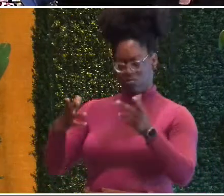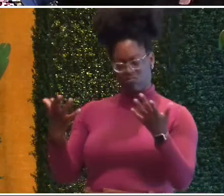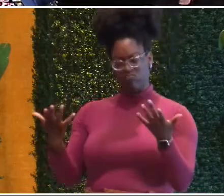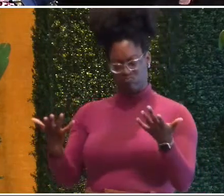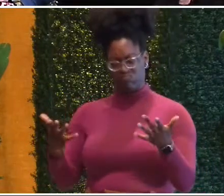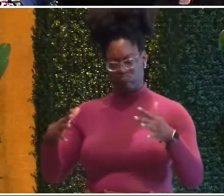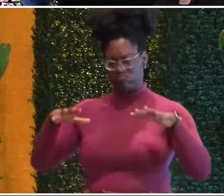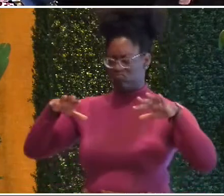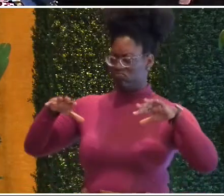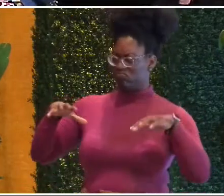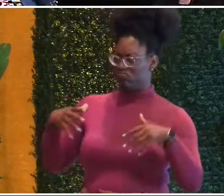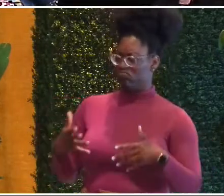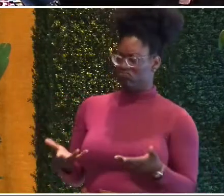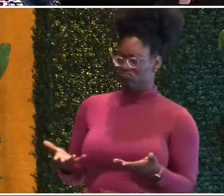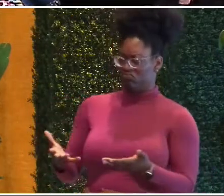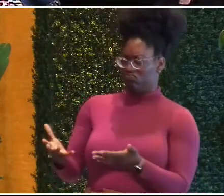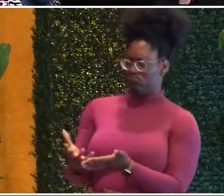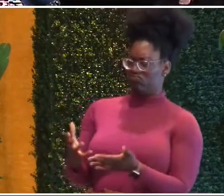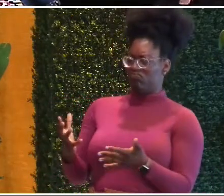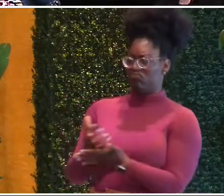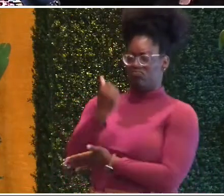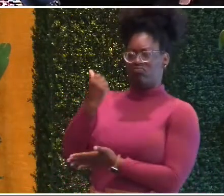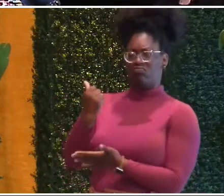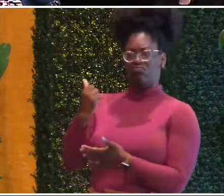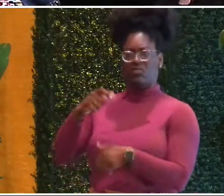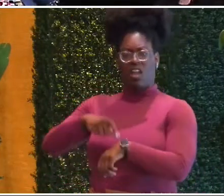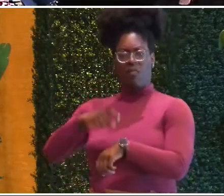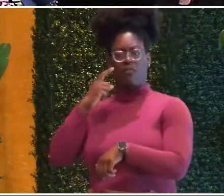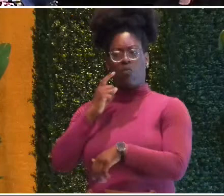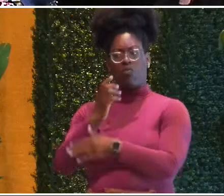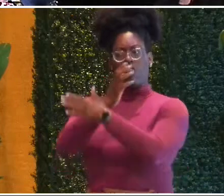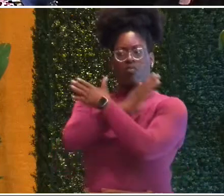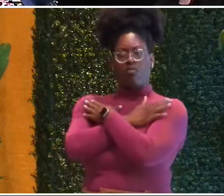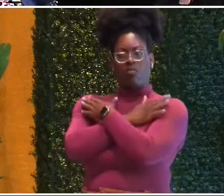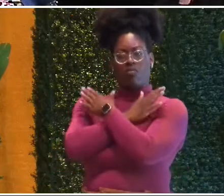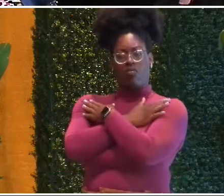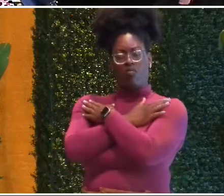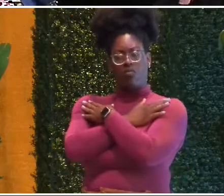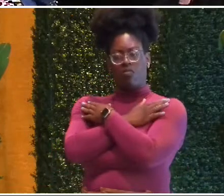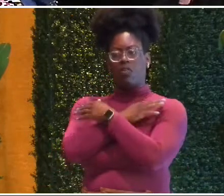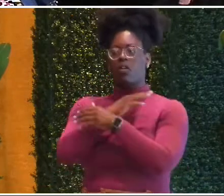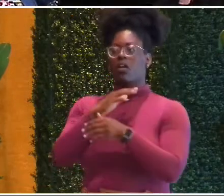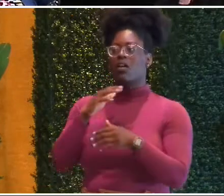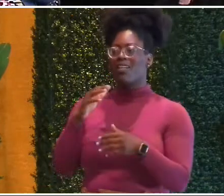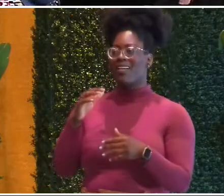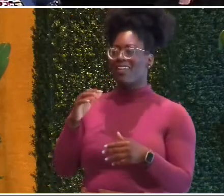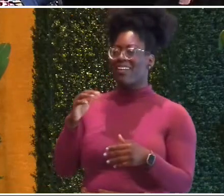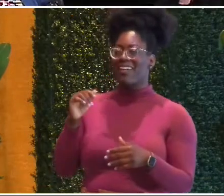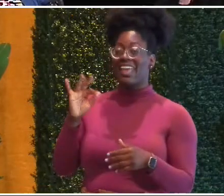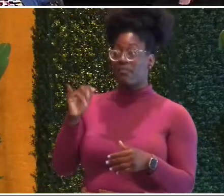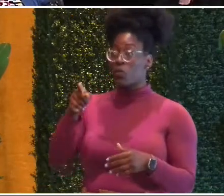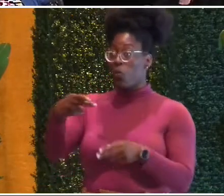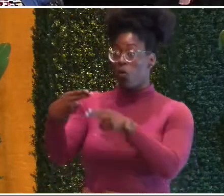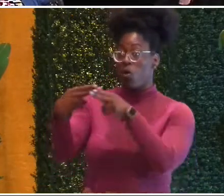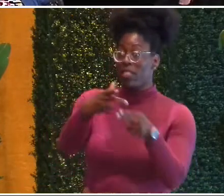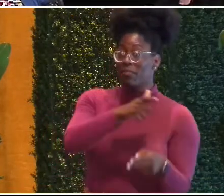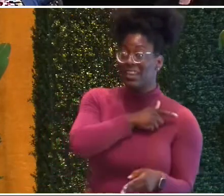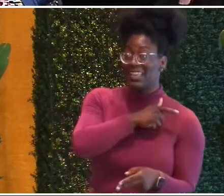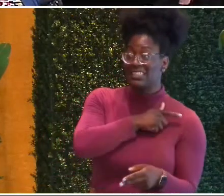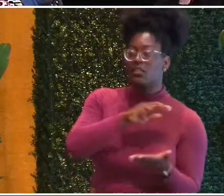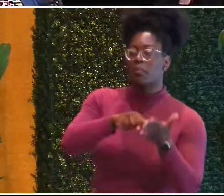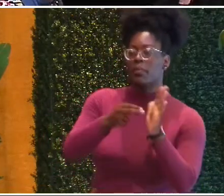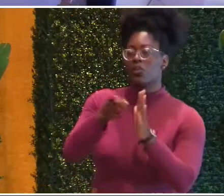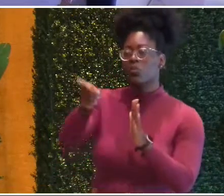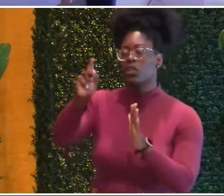often a reflection of how we treat ourselves. We look at people who are resting and call them lazy. Why? Because